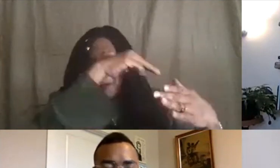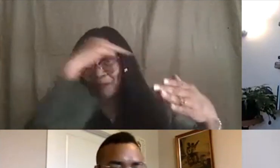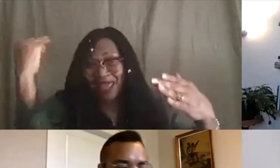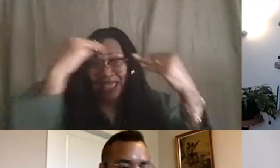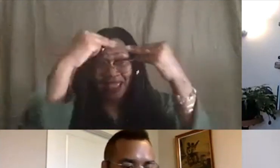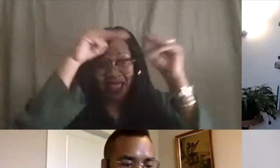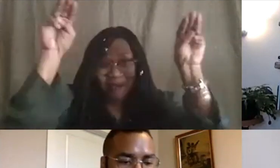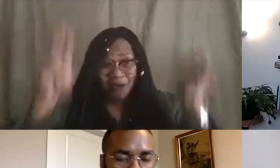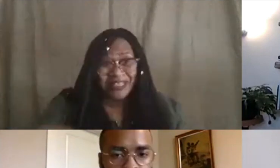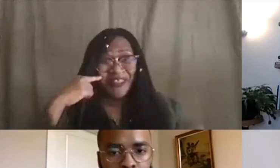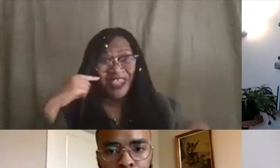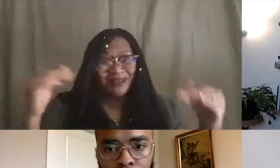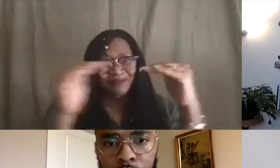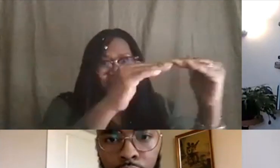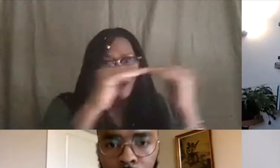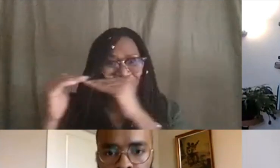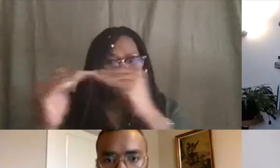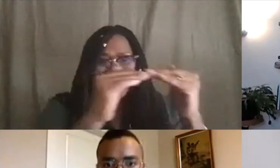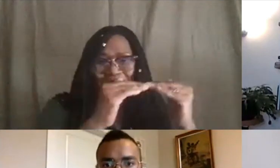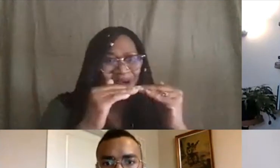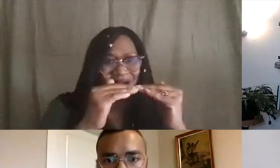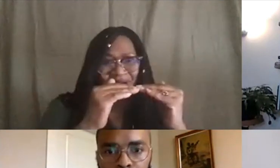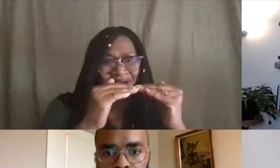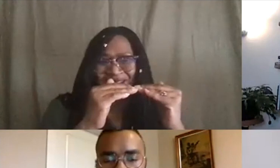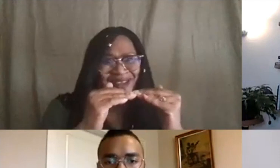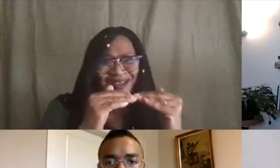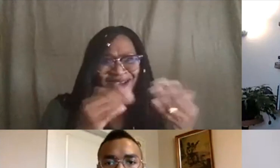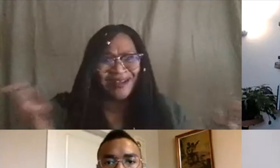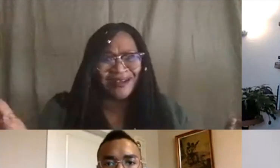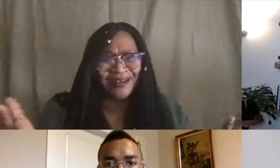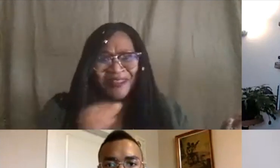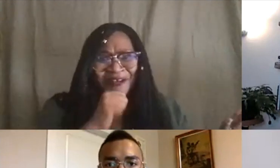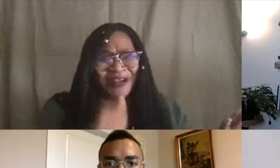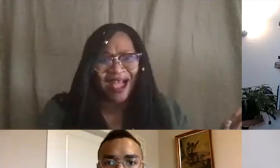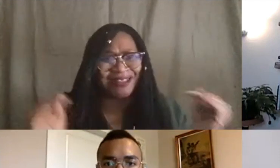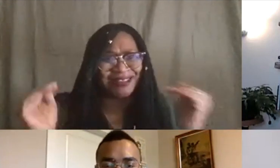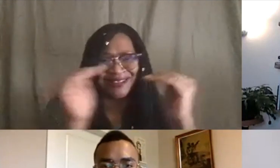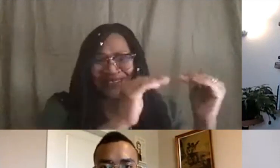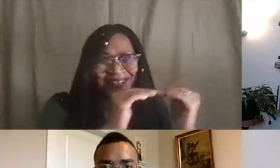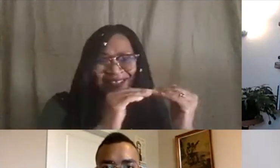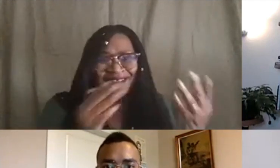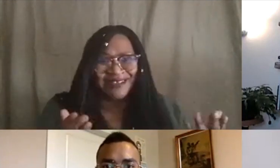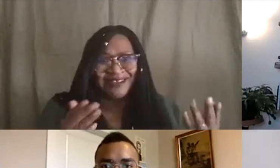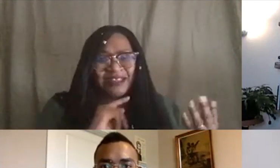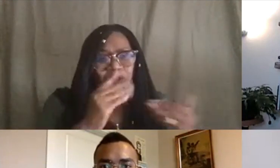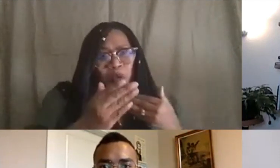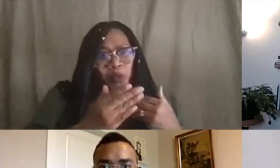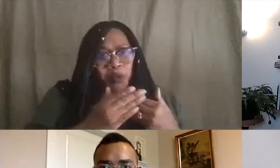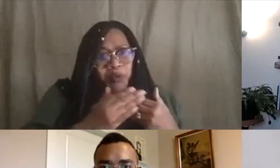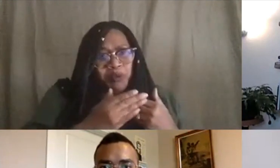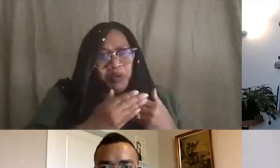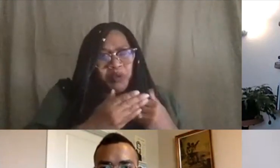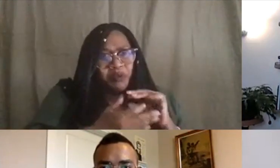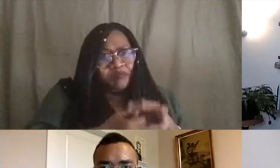are neutral in the racial project when they are indeed not. And I mean, I think this ties really closely to